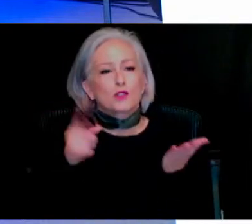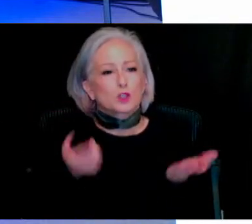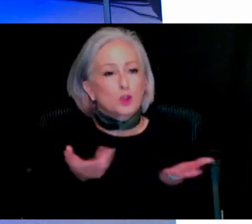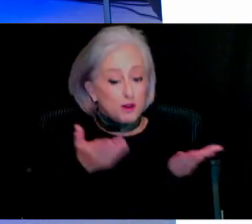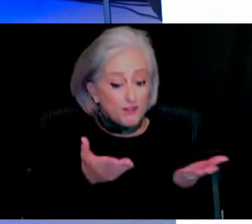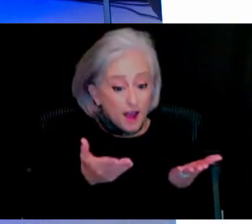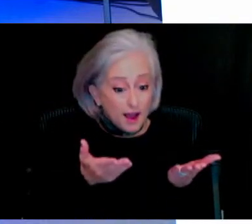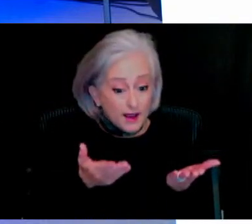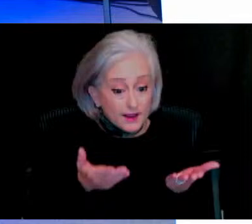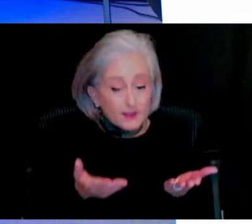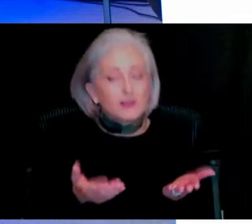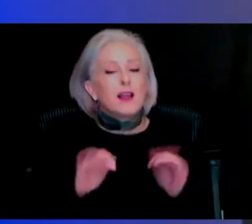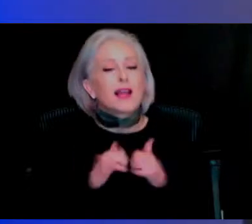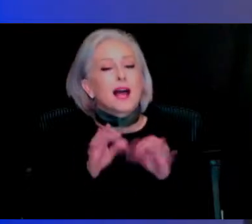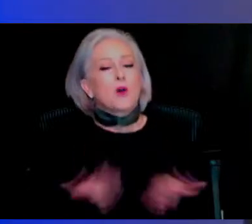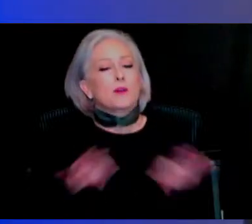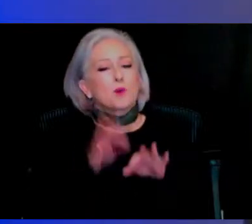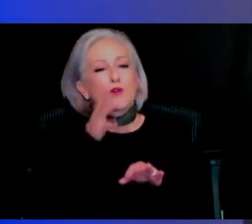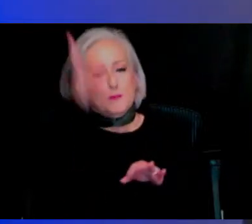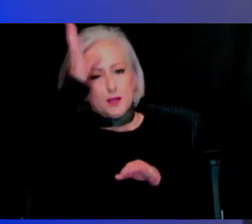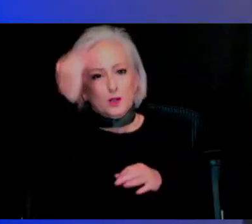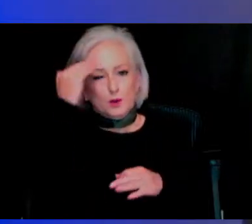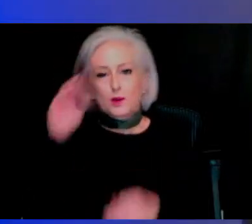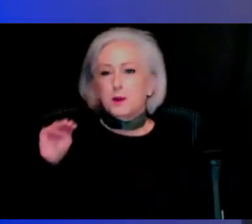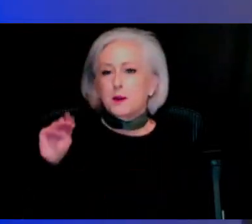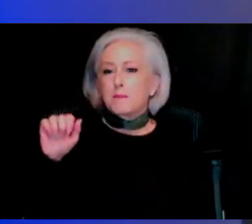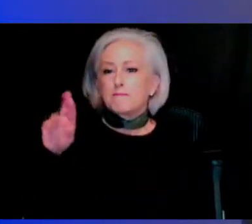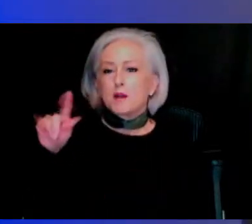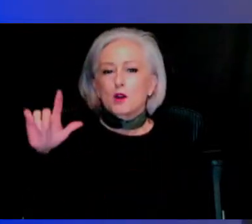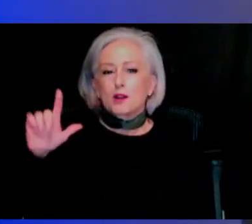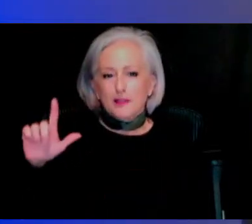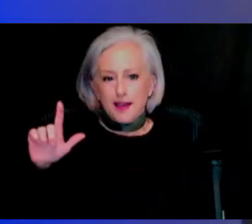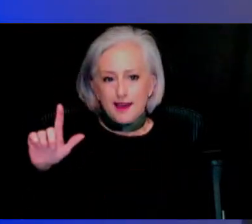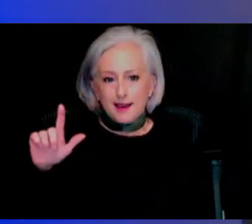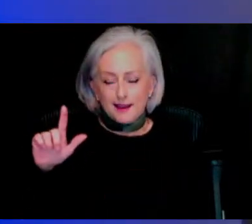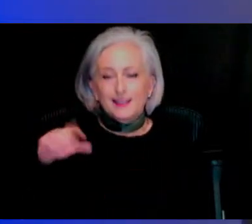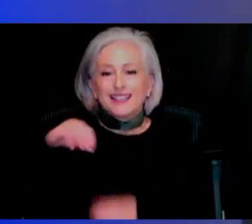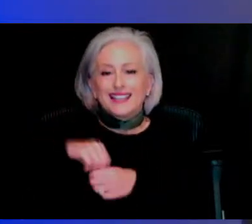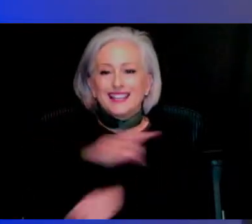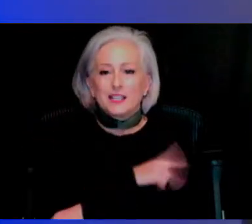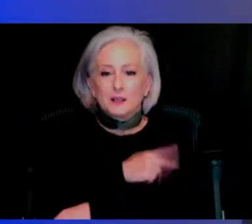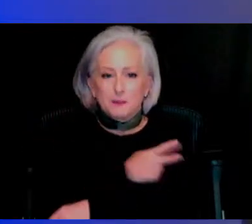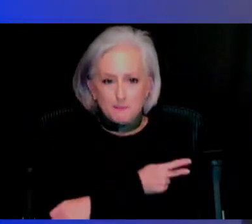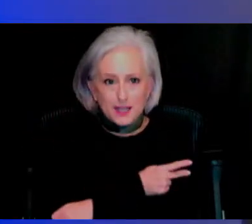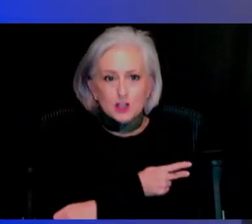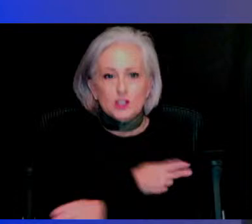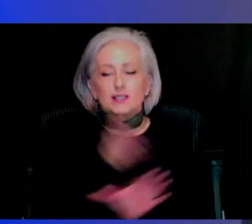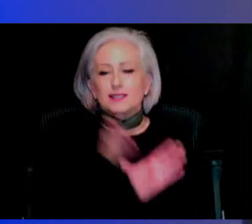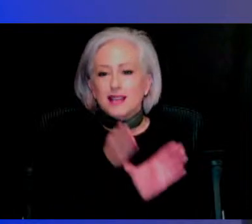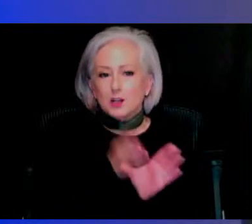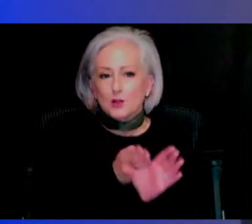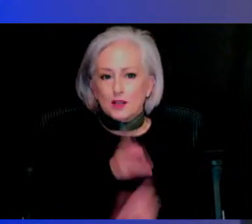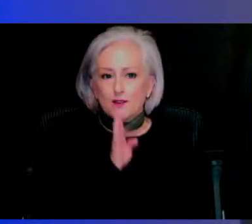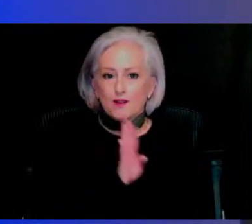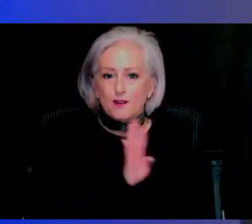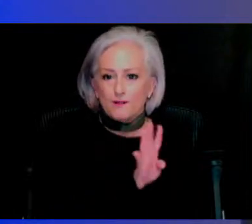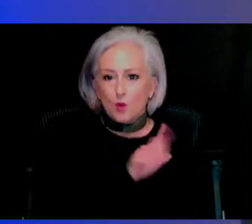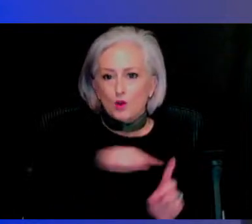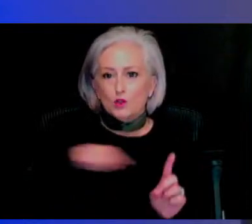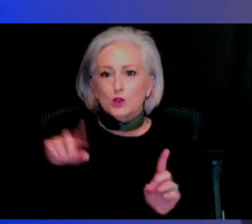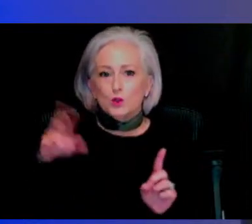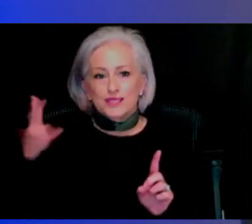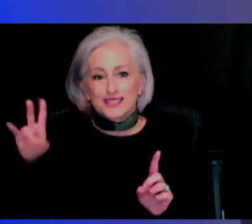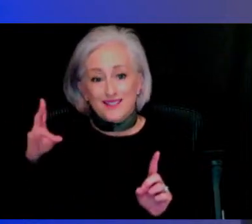are there for their kiddos. Yeah, so Marillac is our inpatient psychiatric facility serving kids ages 4 to 17 years and 364 days